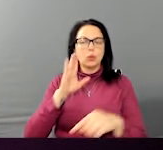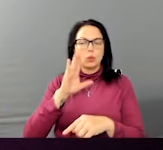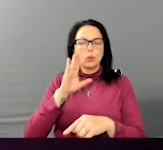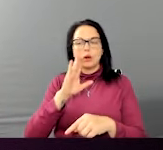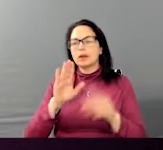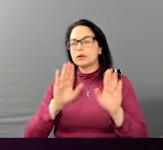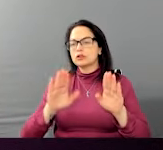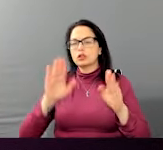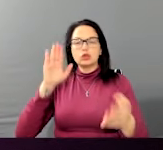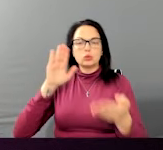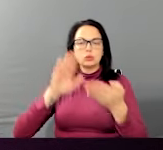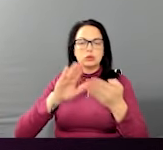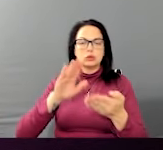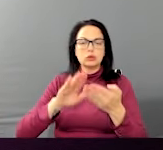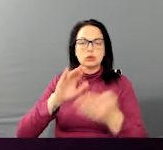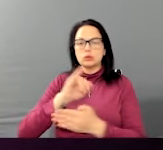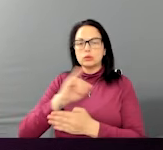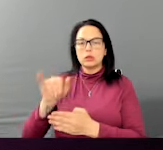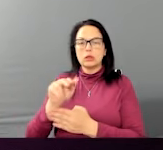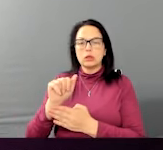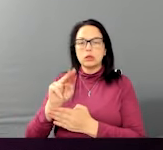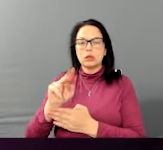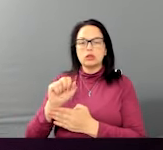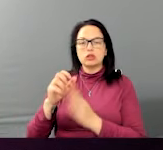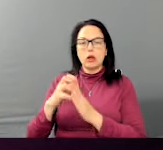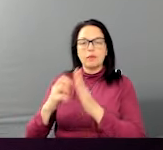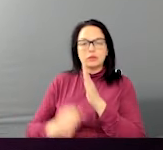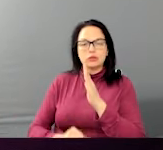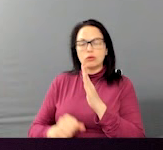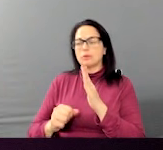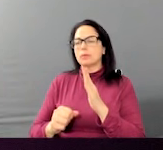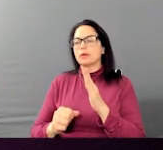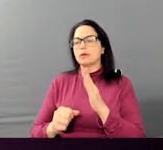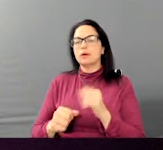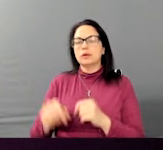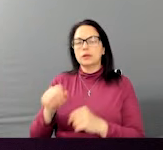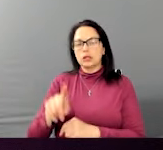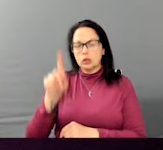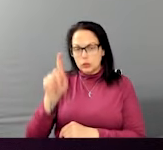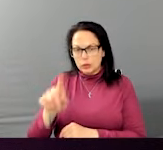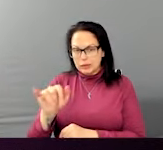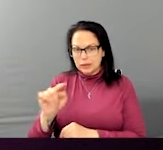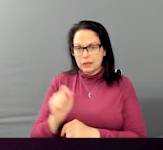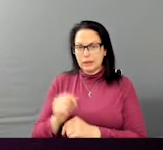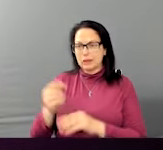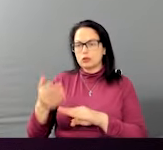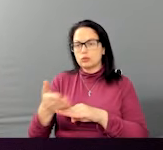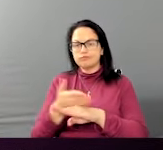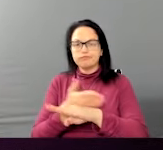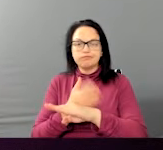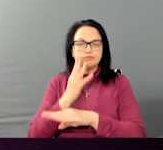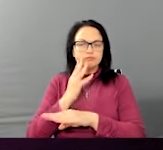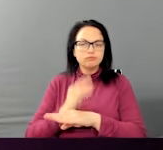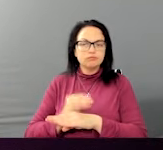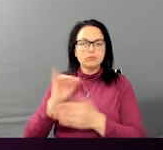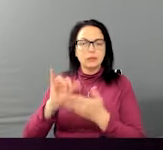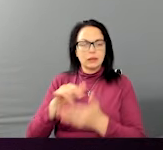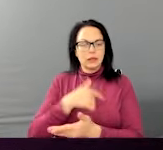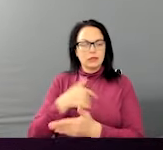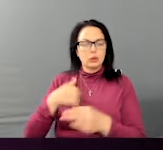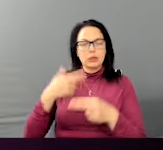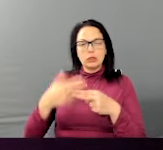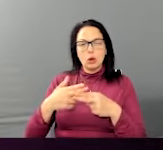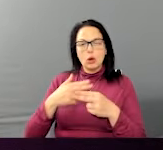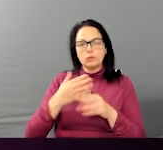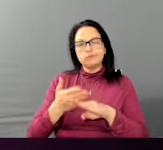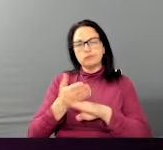amount of JavaScript that you're shipping, but when you don't need the JavaScript for the app to work, you just need it to be an enhanced experience. That's what we call progressive enhancement.